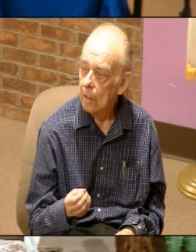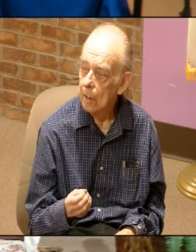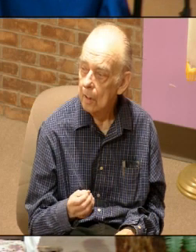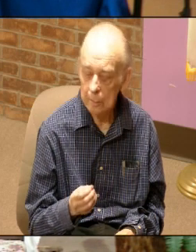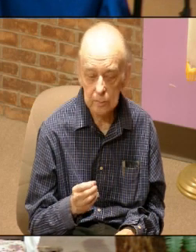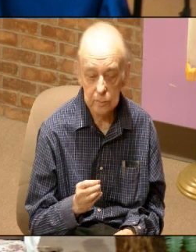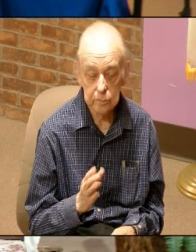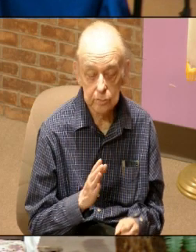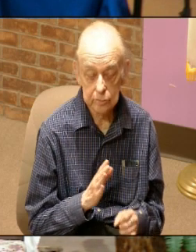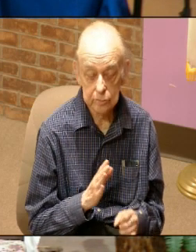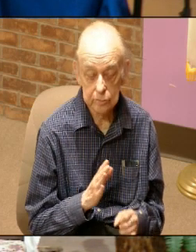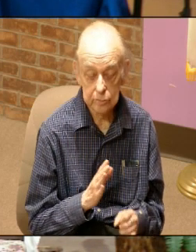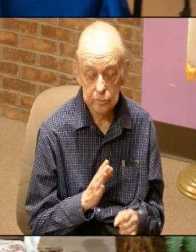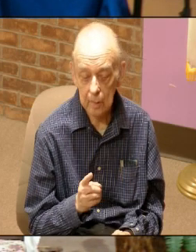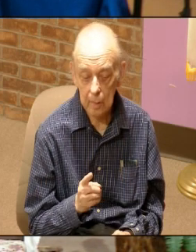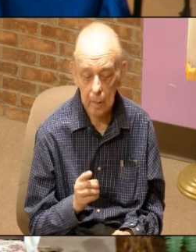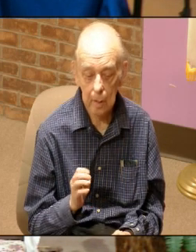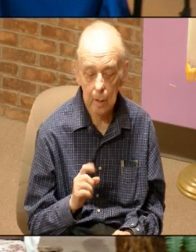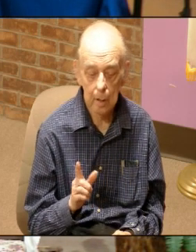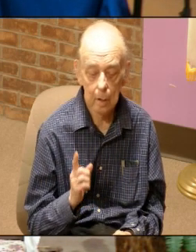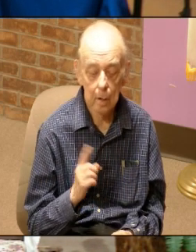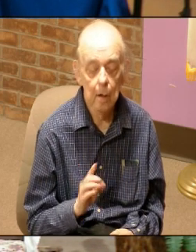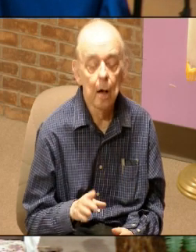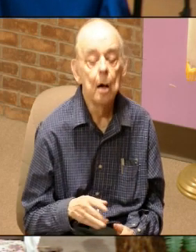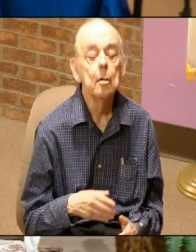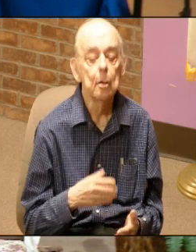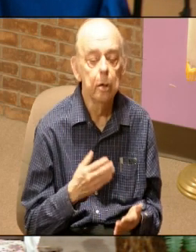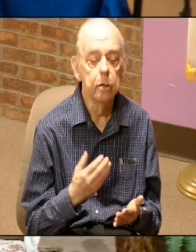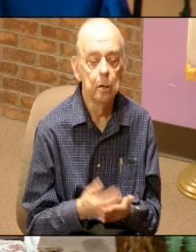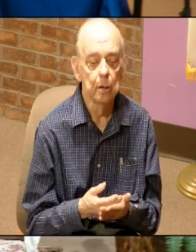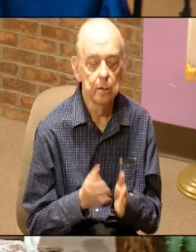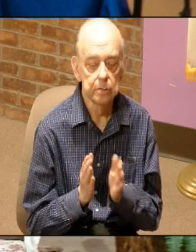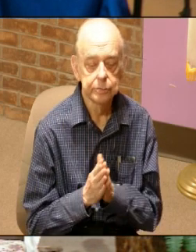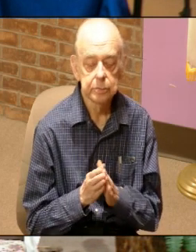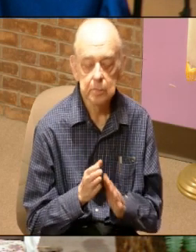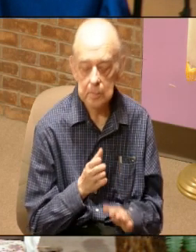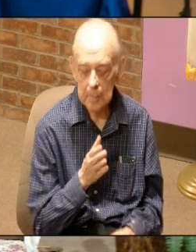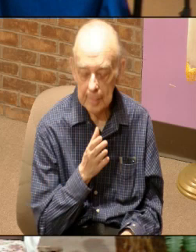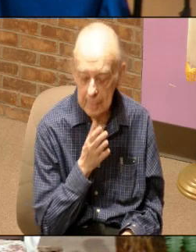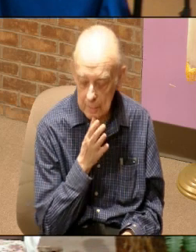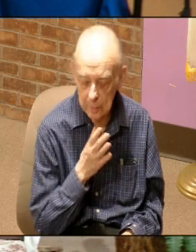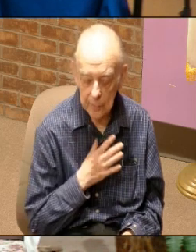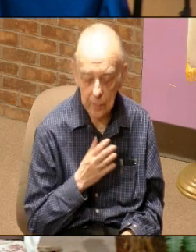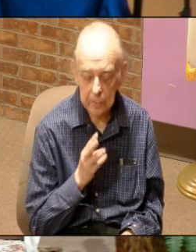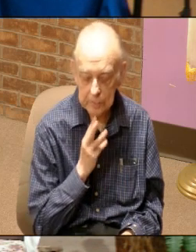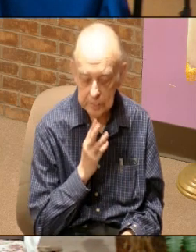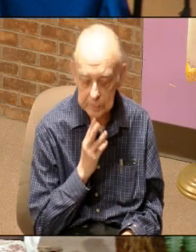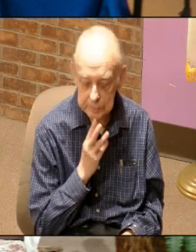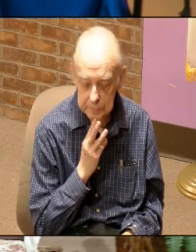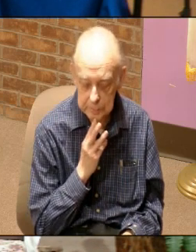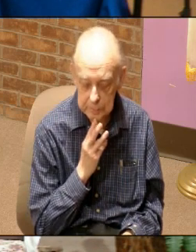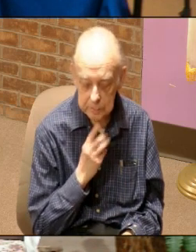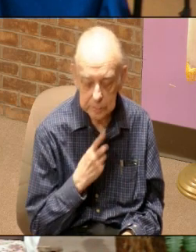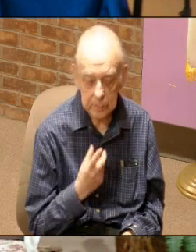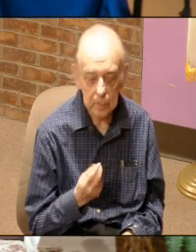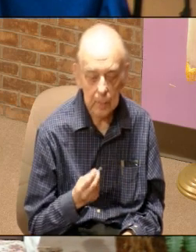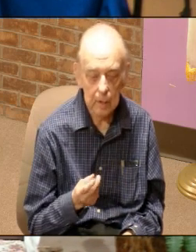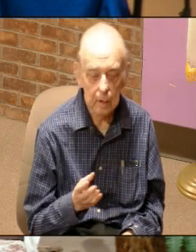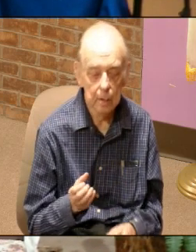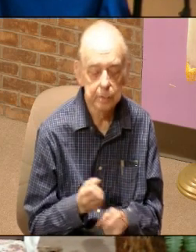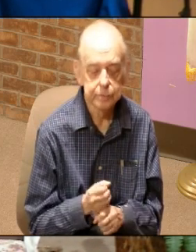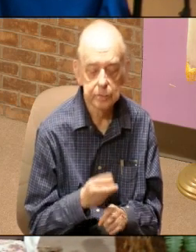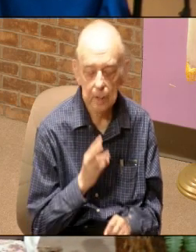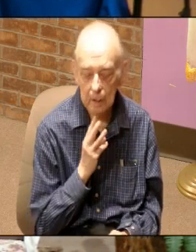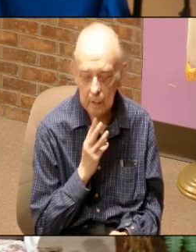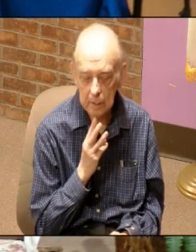sure enough Elijah arrives he asks the ladies for water and what does she do she goes and gets